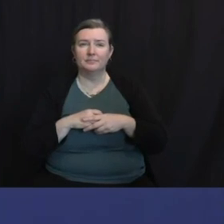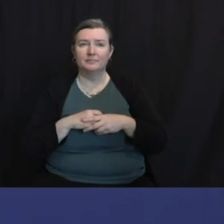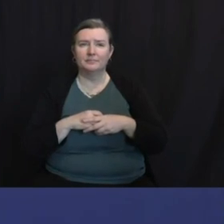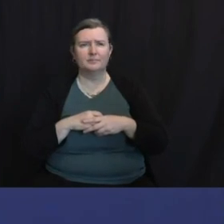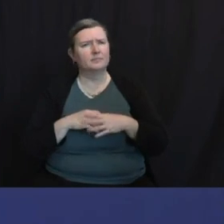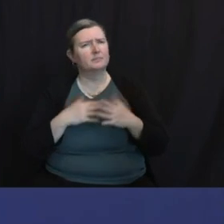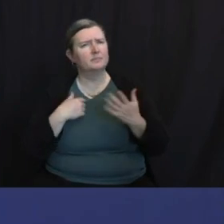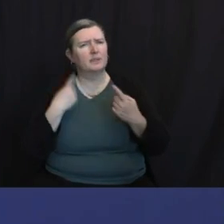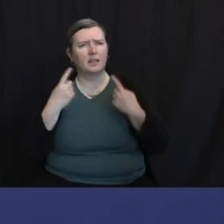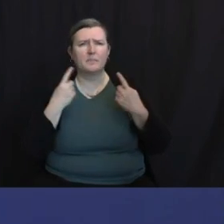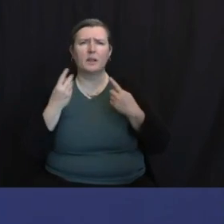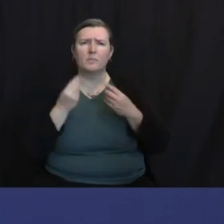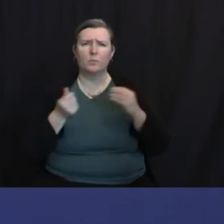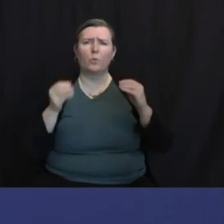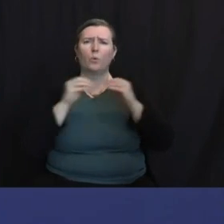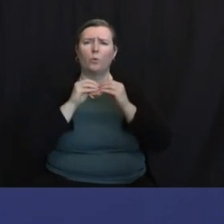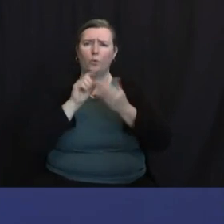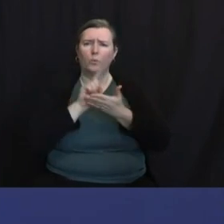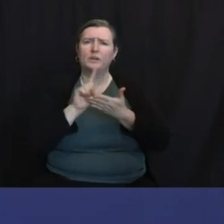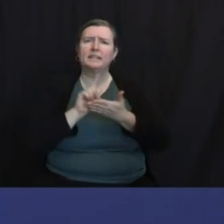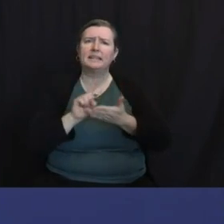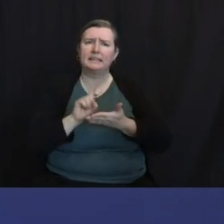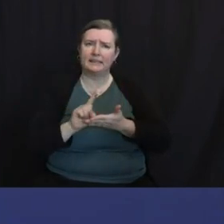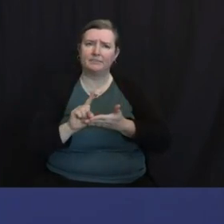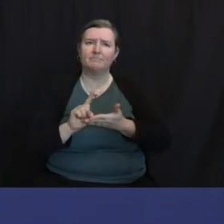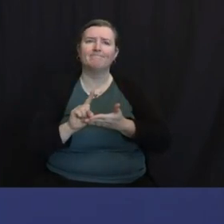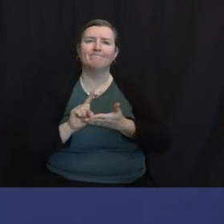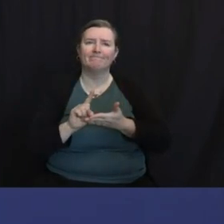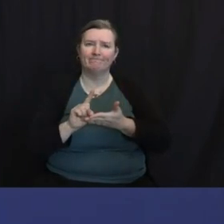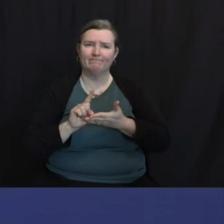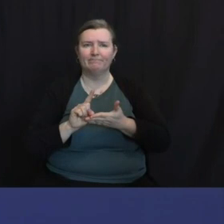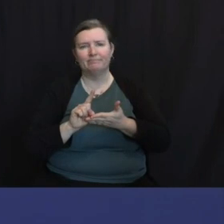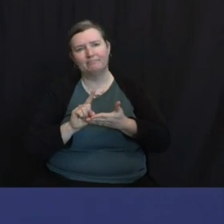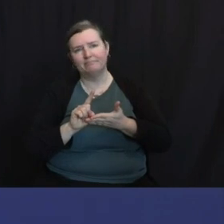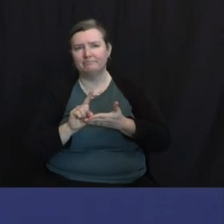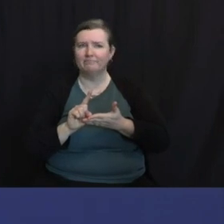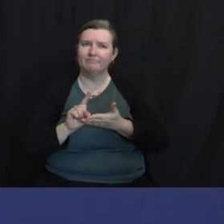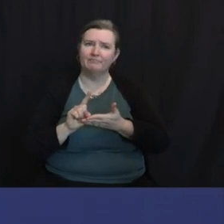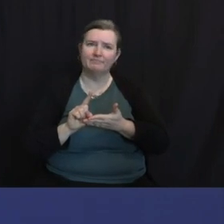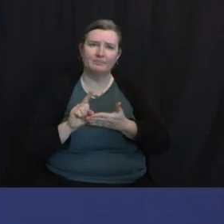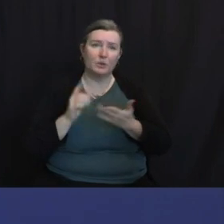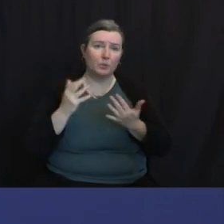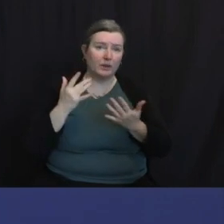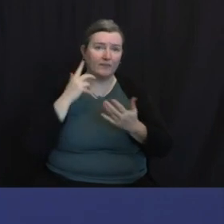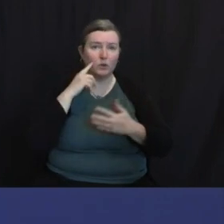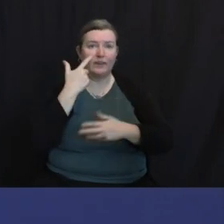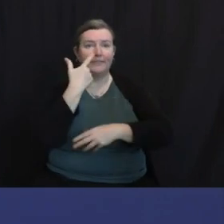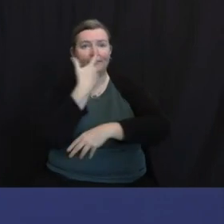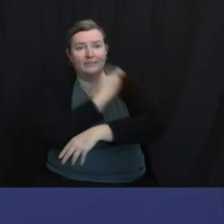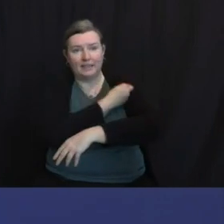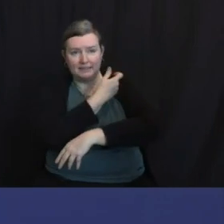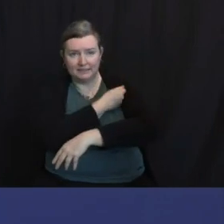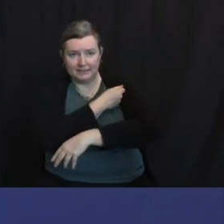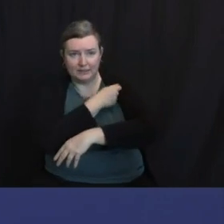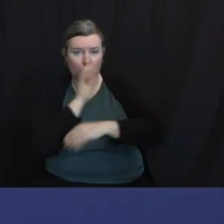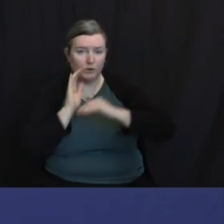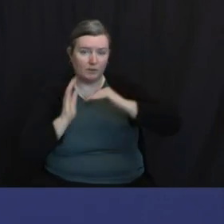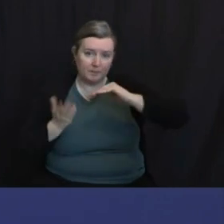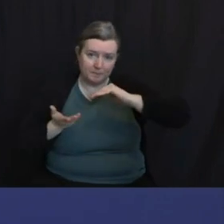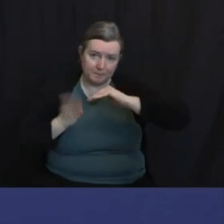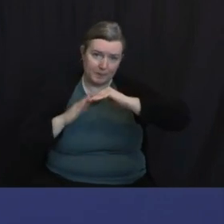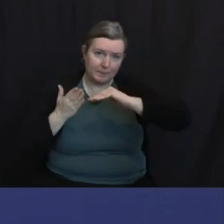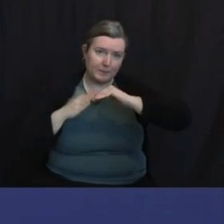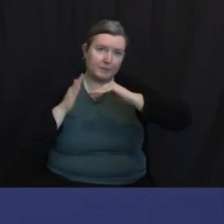more weeks of sort of an interregnum. Vaccine supplies going up, but modestly.